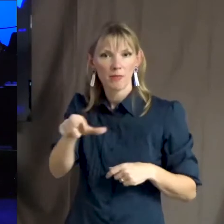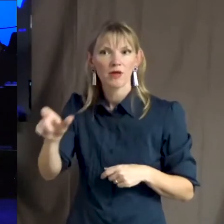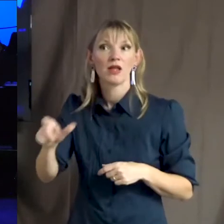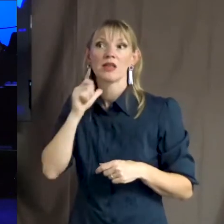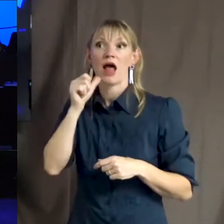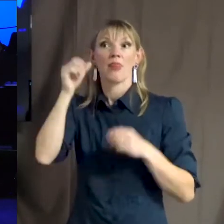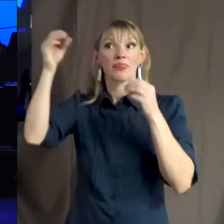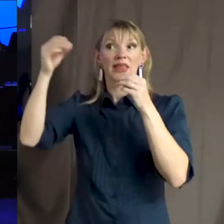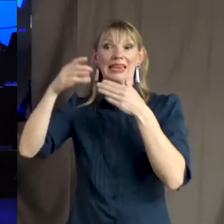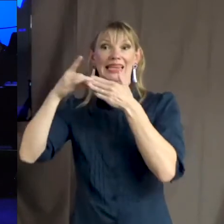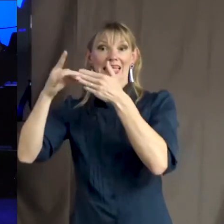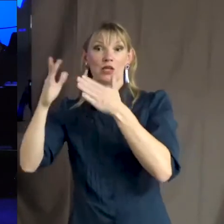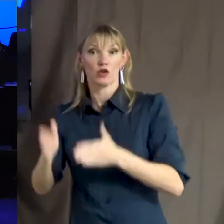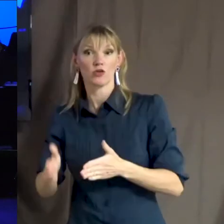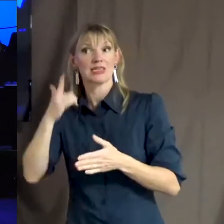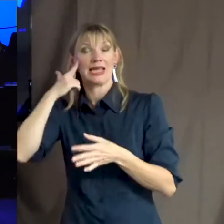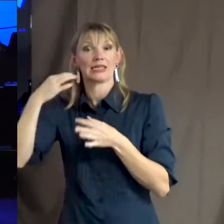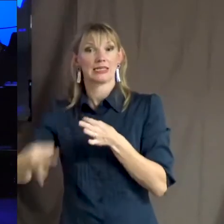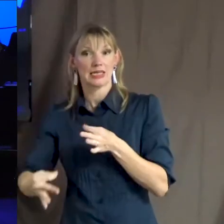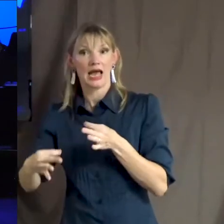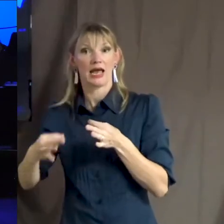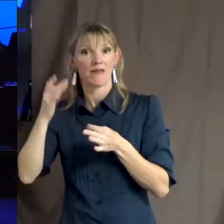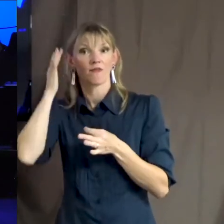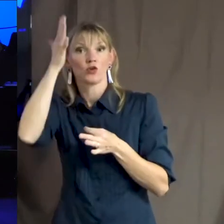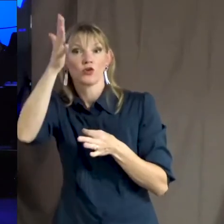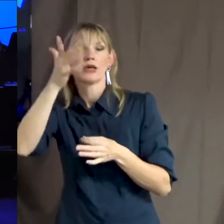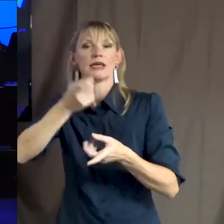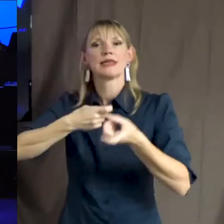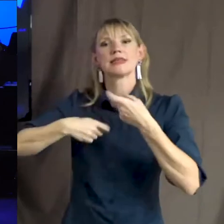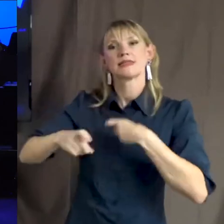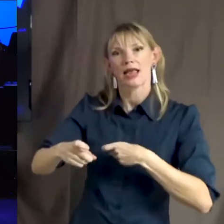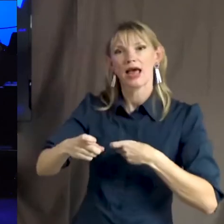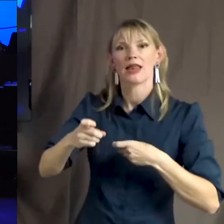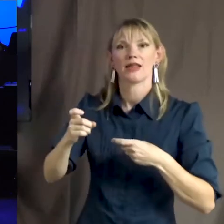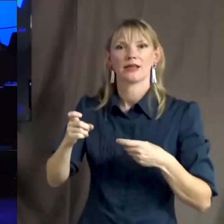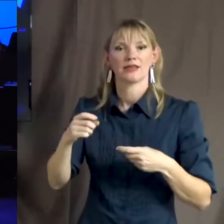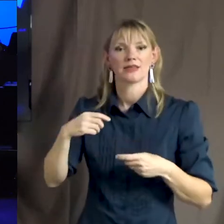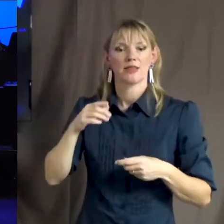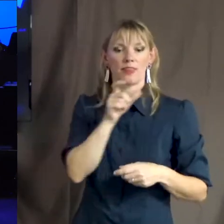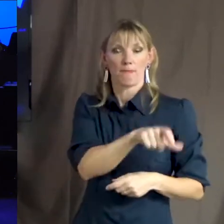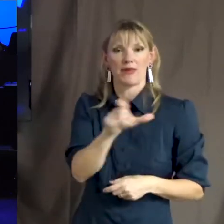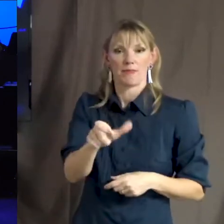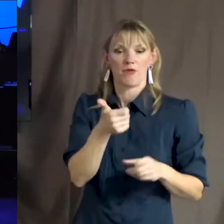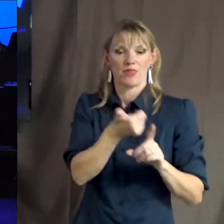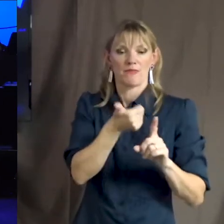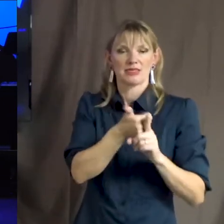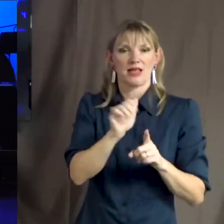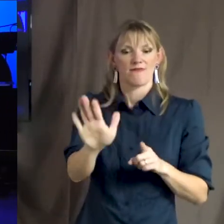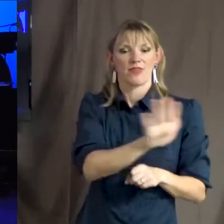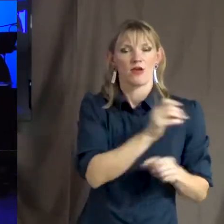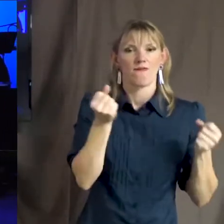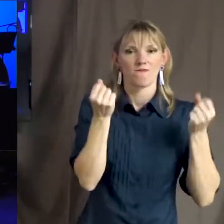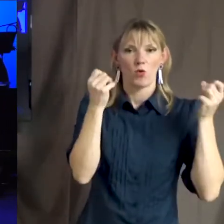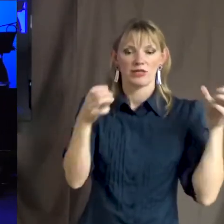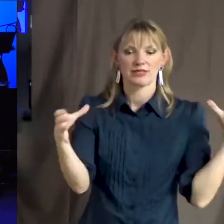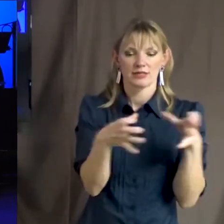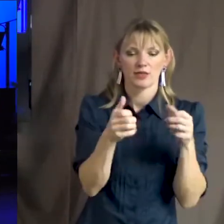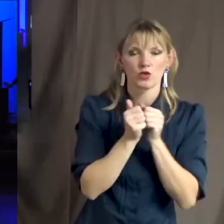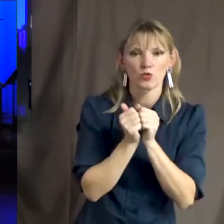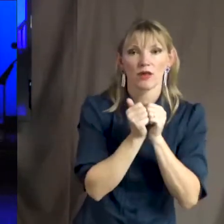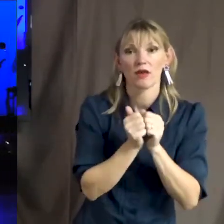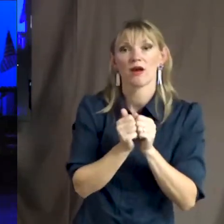our destiny as the much more powerful influence of the combined voice of the people themselves. And yet it takes people